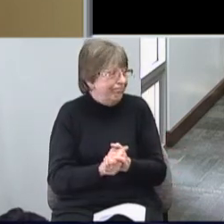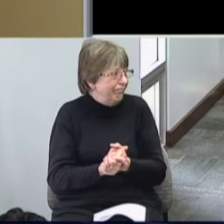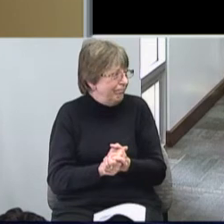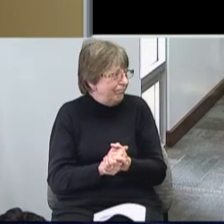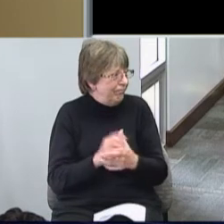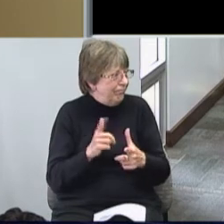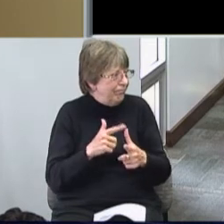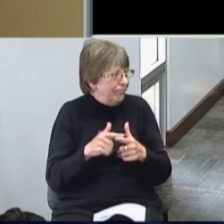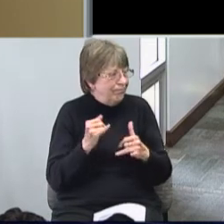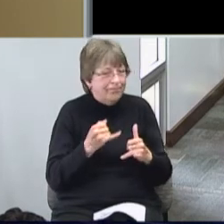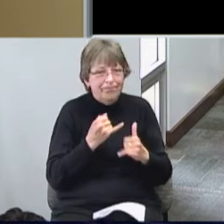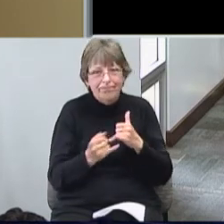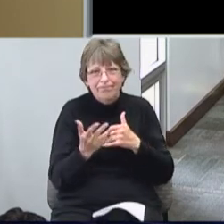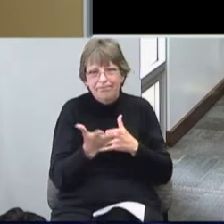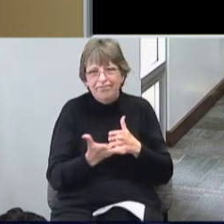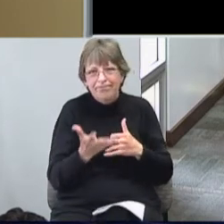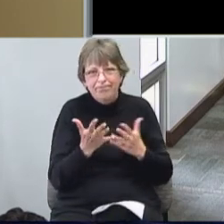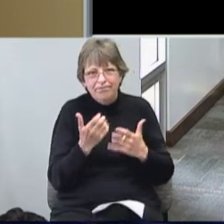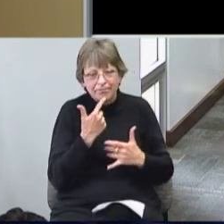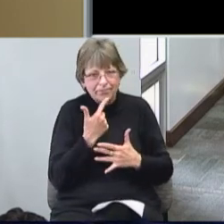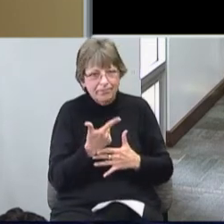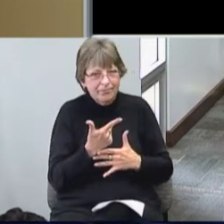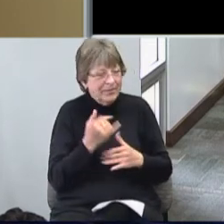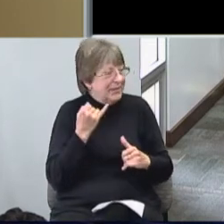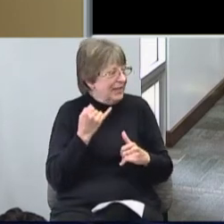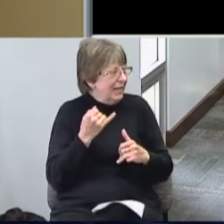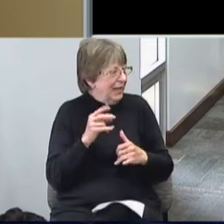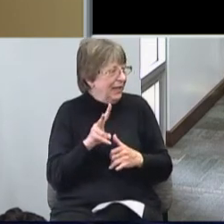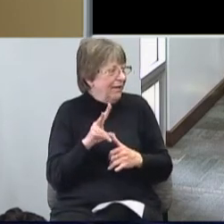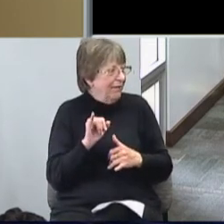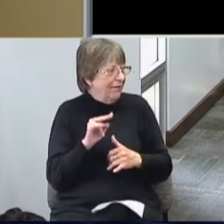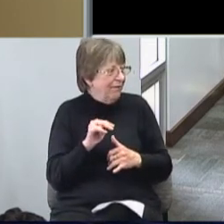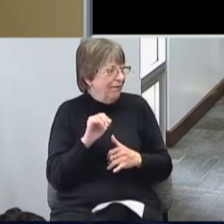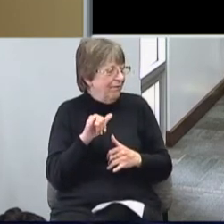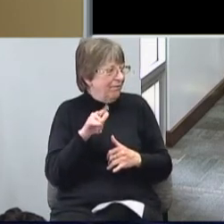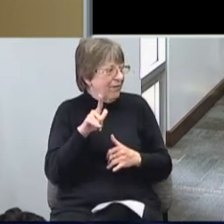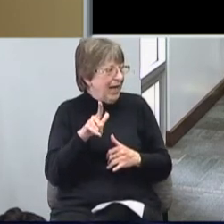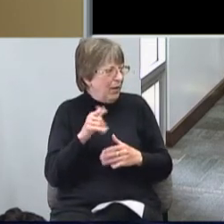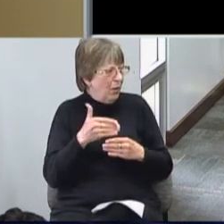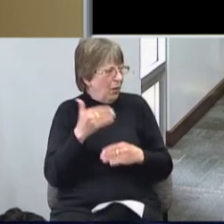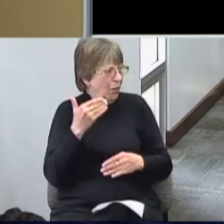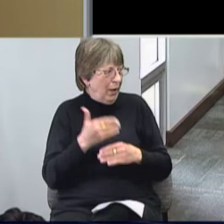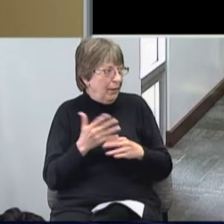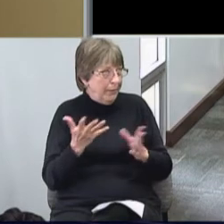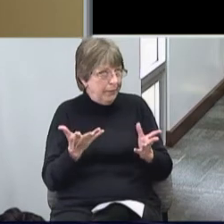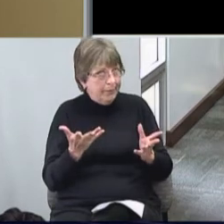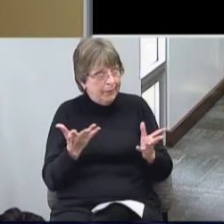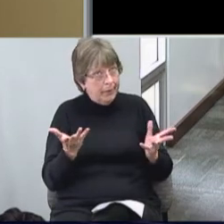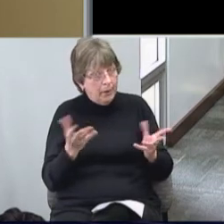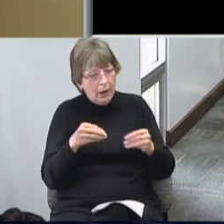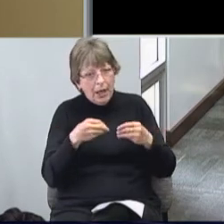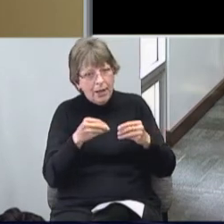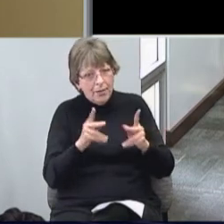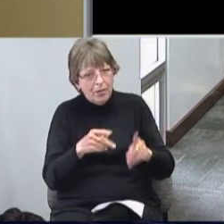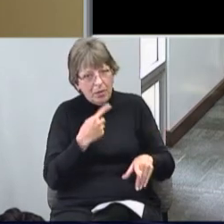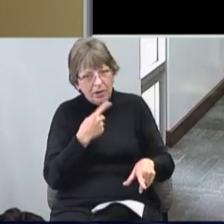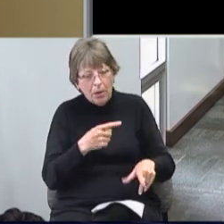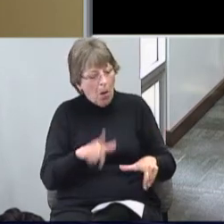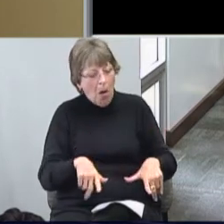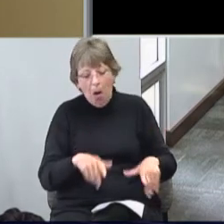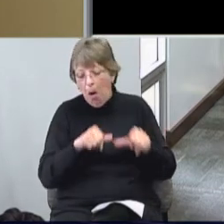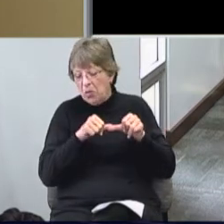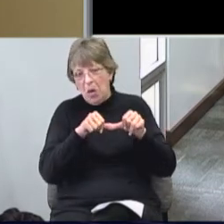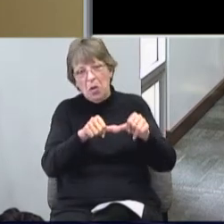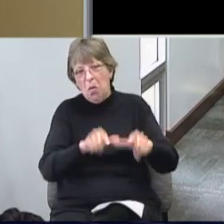And then the final thing I wanted to point out is that vinyl windows, even though they do say, you know, the salespeople tell you, oh, these will last a